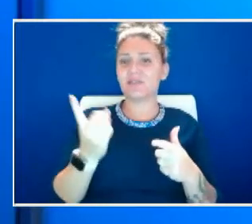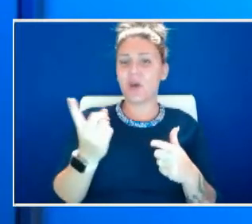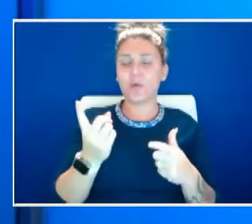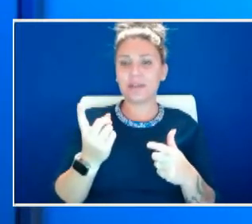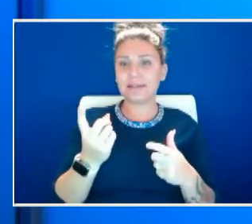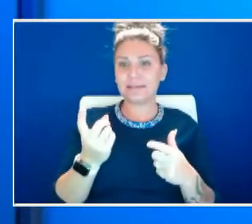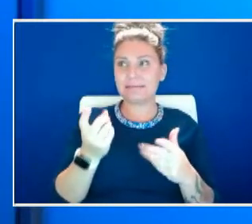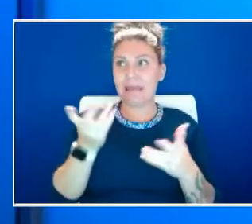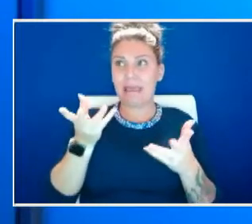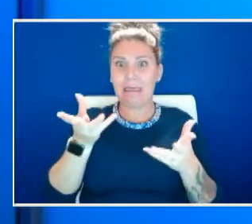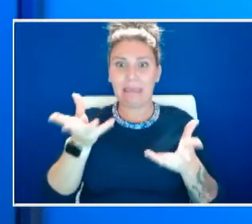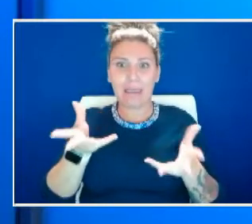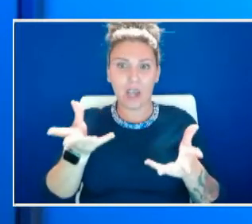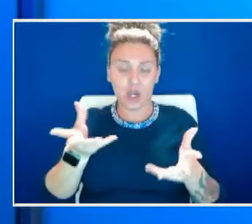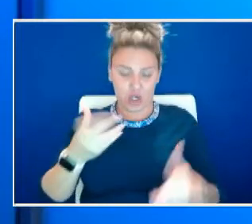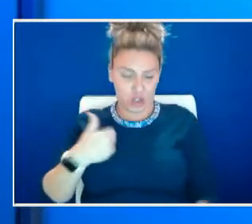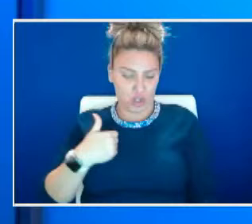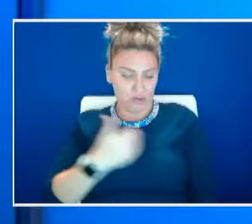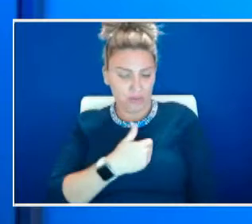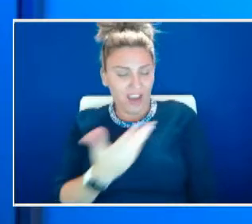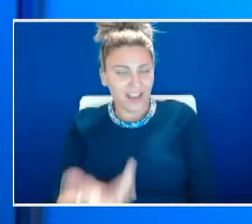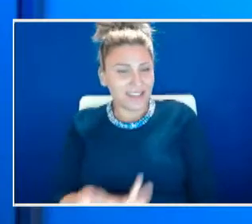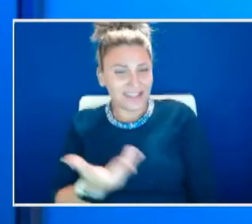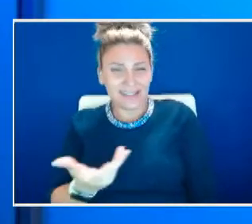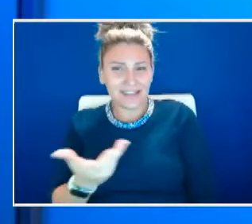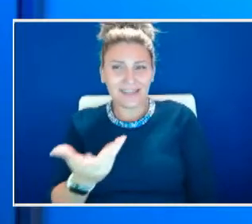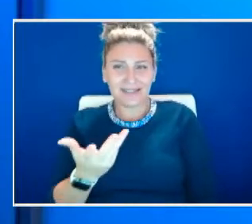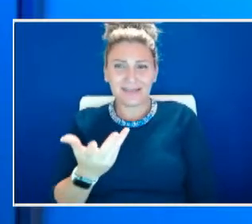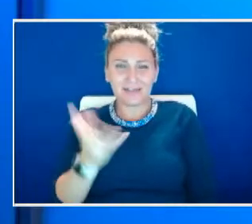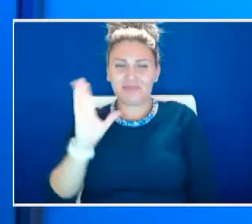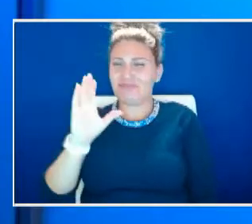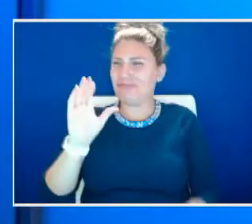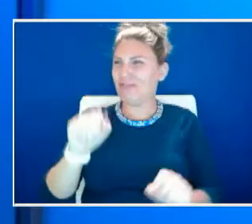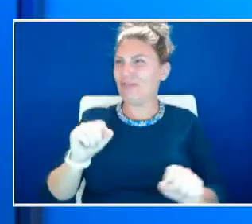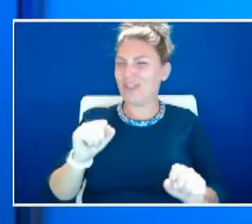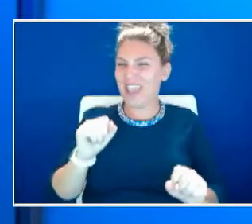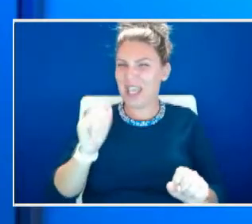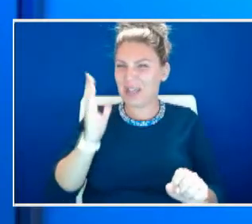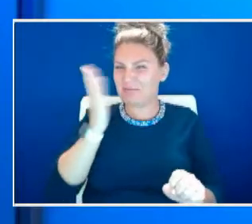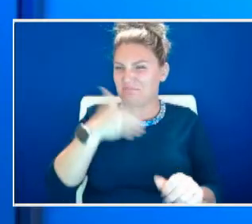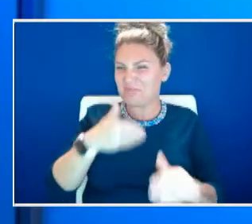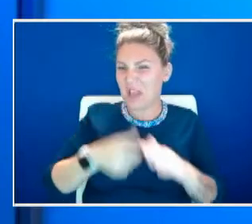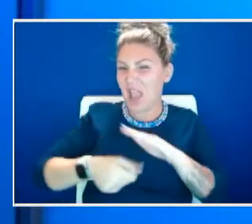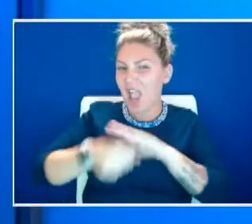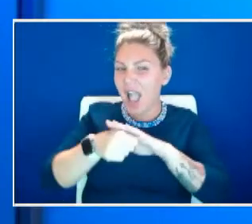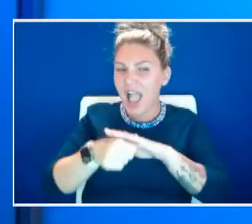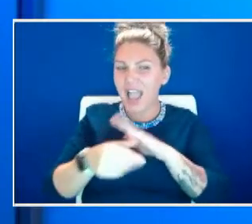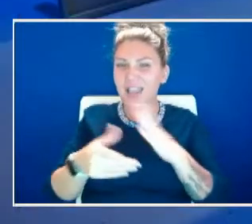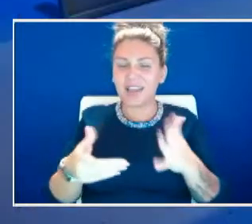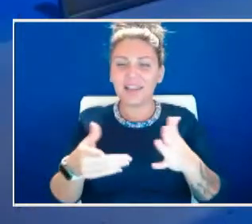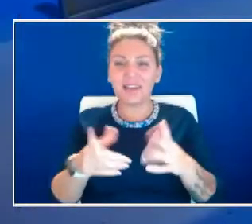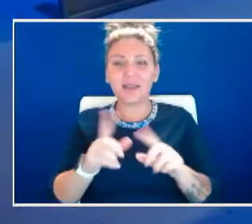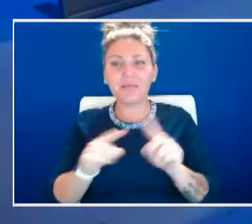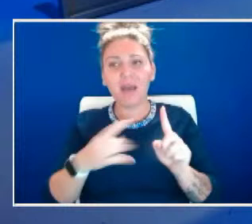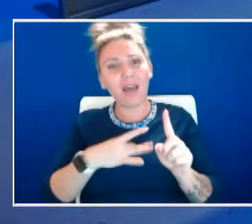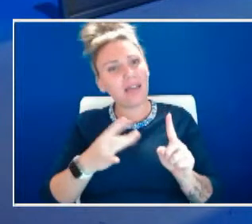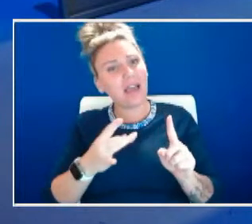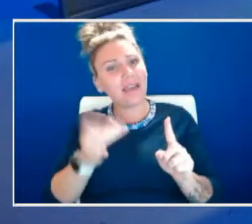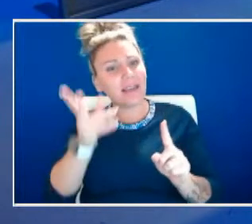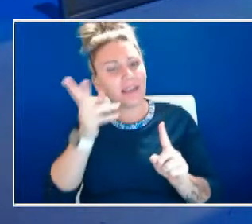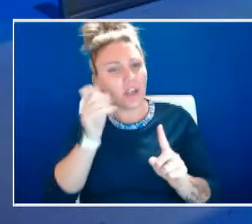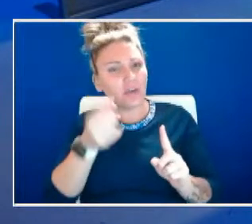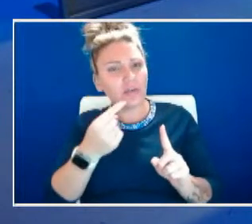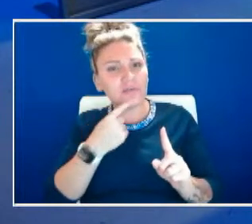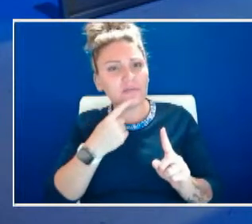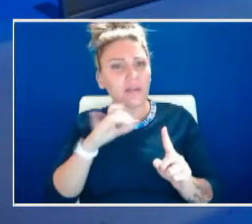know, and your Yeah. breasts, it's easy to disguise, I guess, but I don't know, it's just. But I like hearing you say that really candidly, because it's